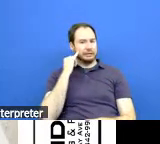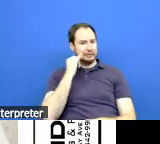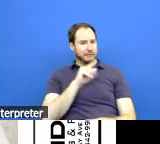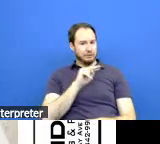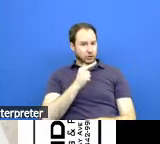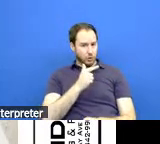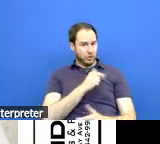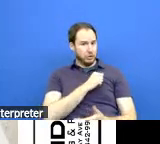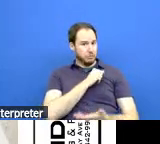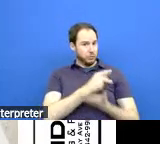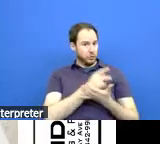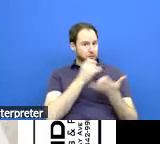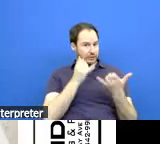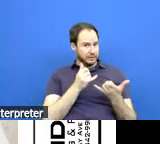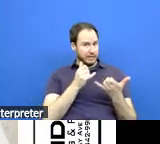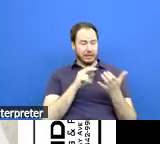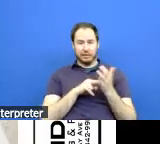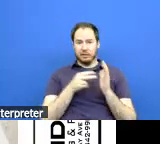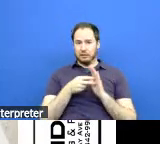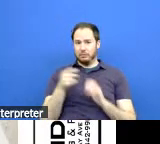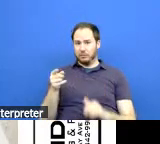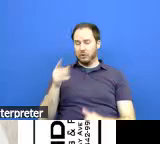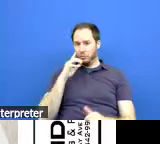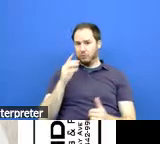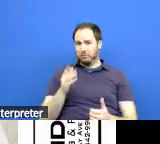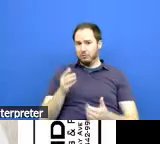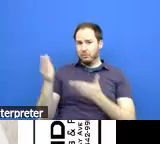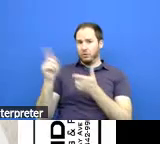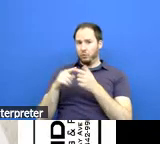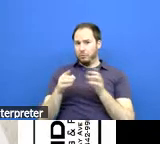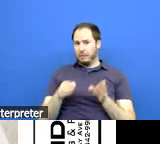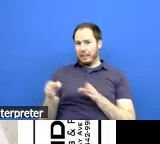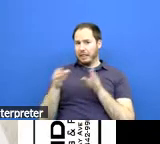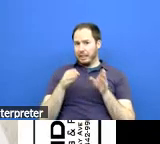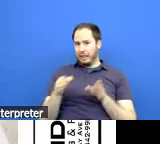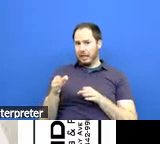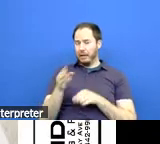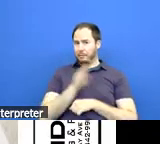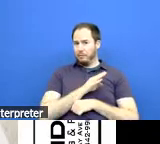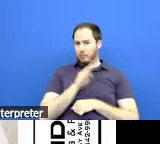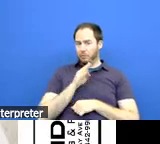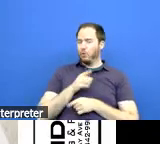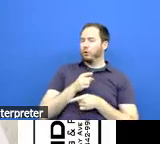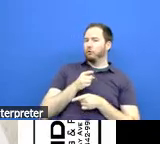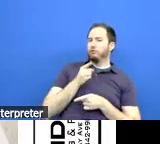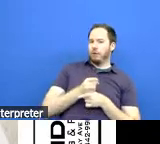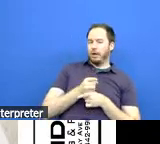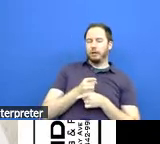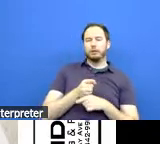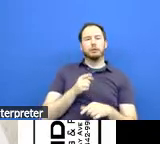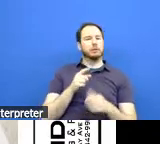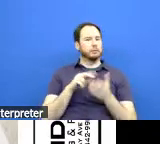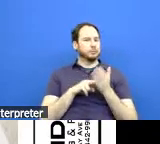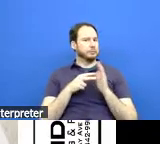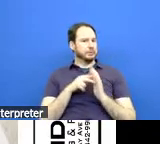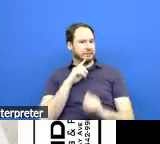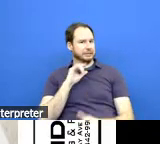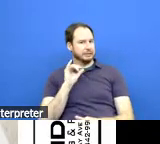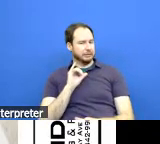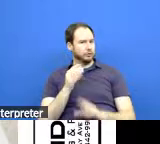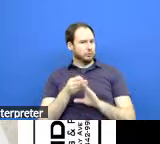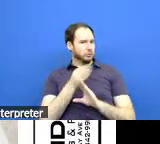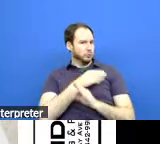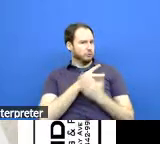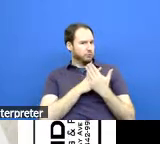zoning's approved today, then it sounds like it moves to the planning phase. To the planning board, yeah. Okay, and so similar to the